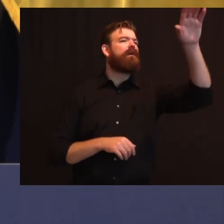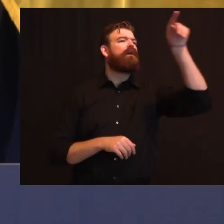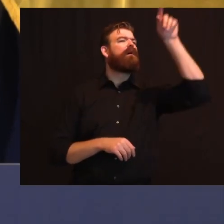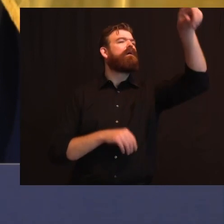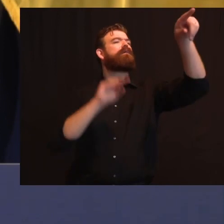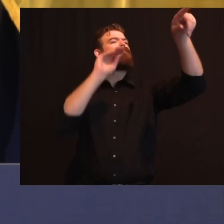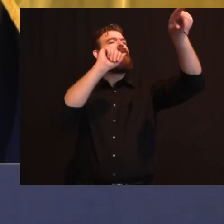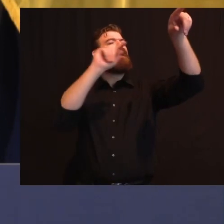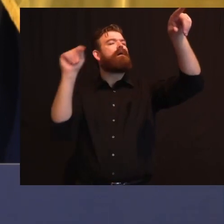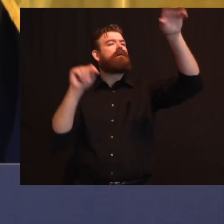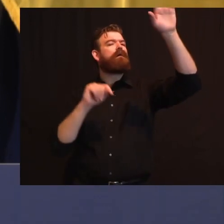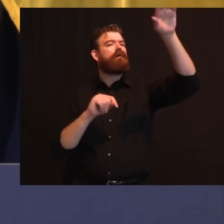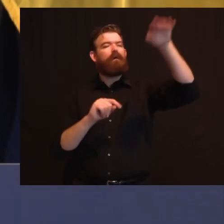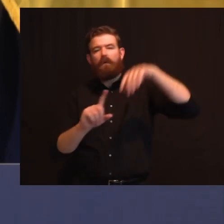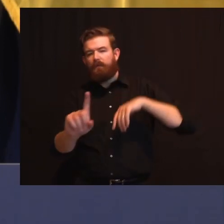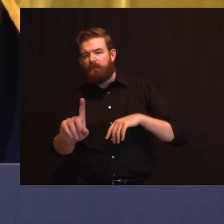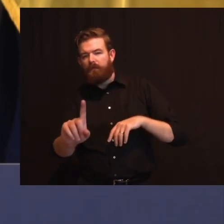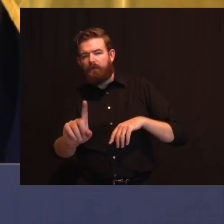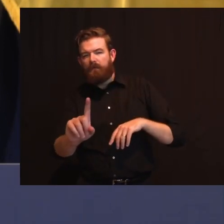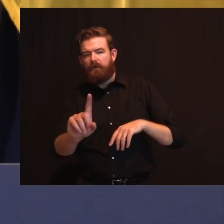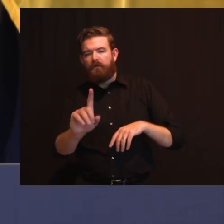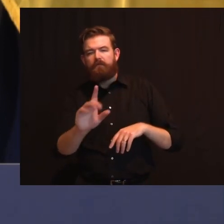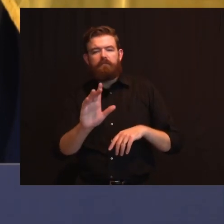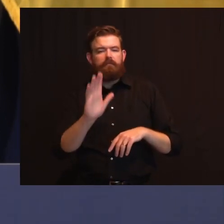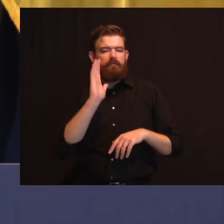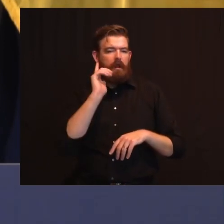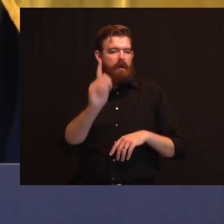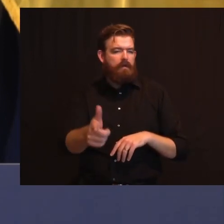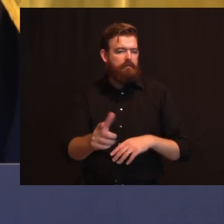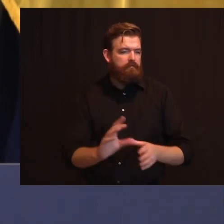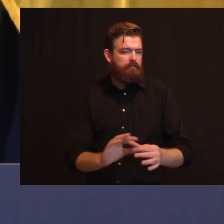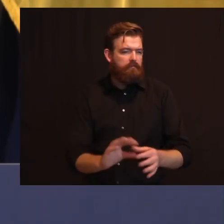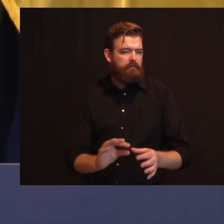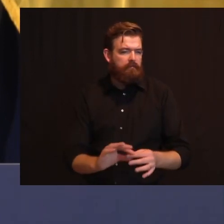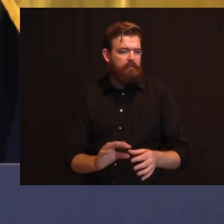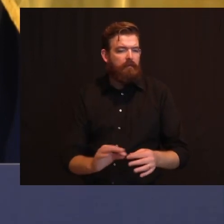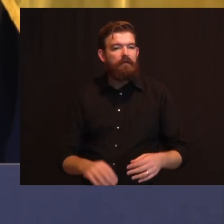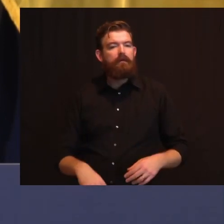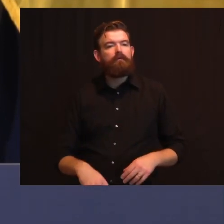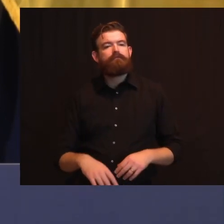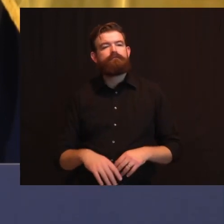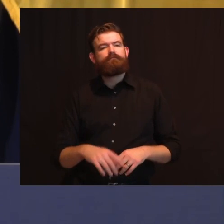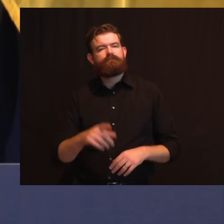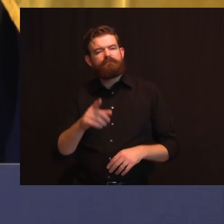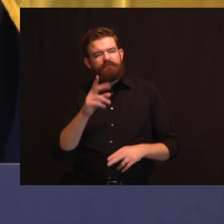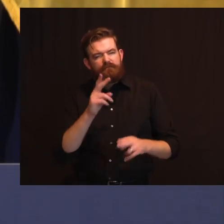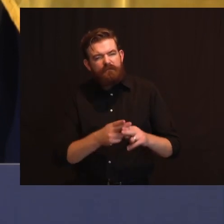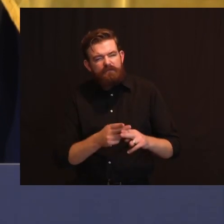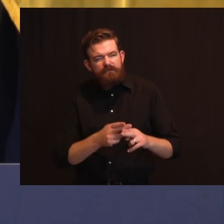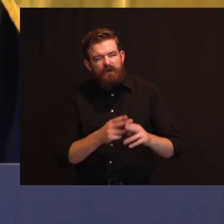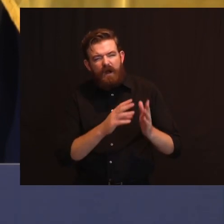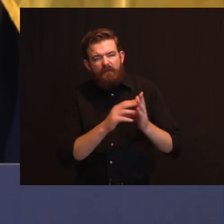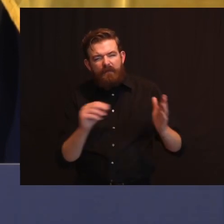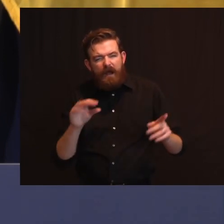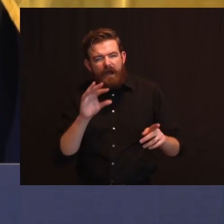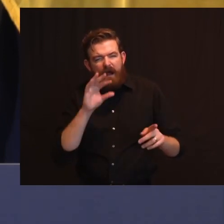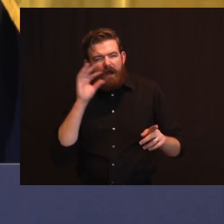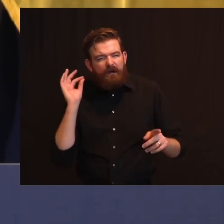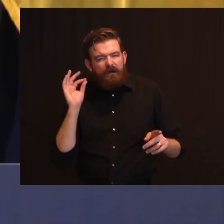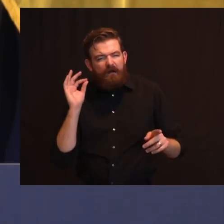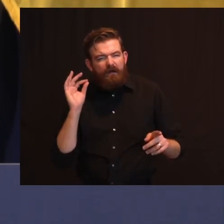come back to that. And the question about copycats, could you come back, ask one? I just don't understand what that related to. Do you have any comment if because this